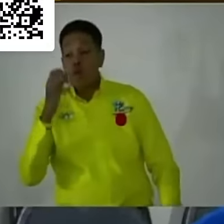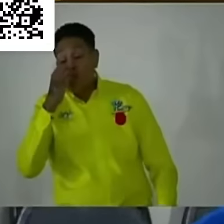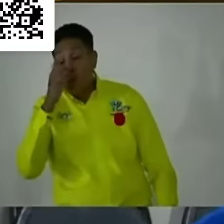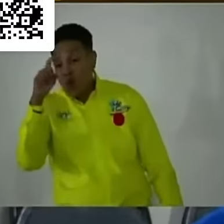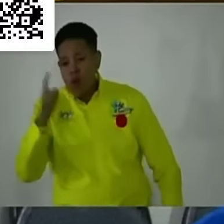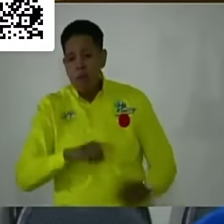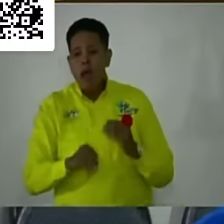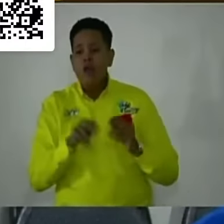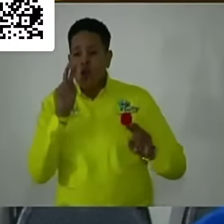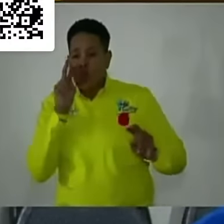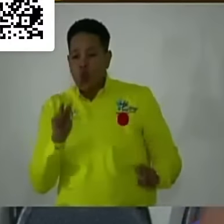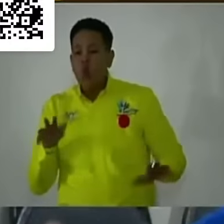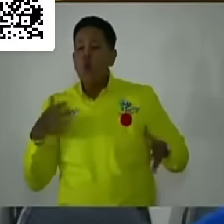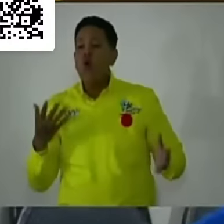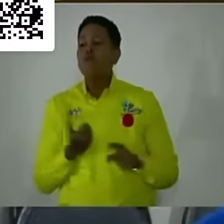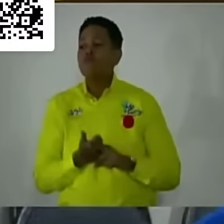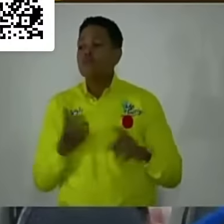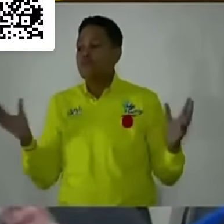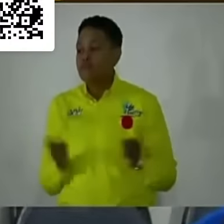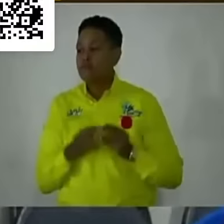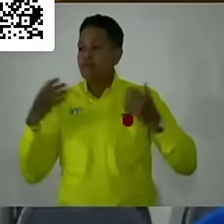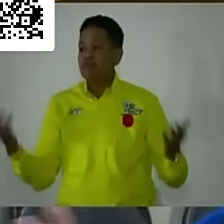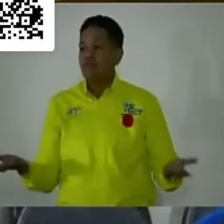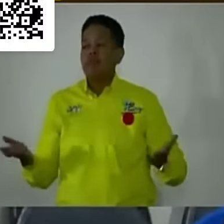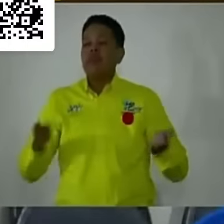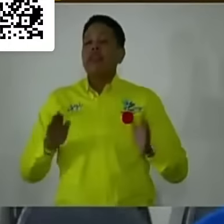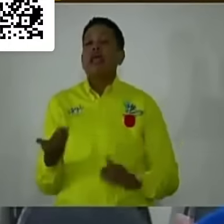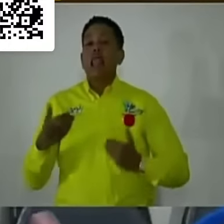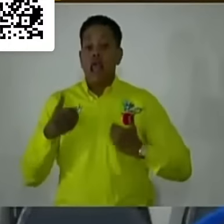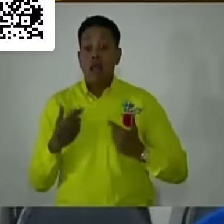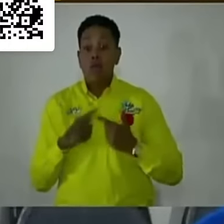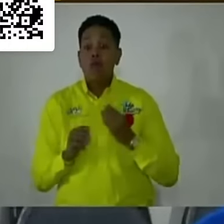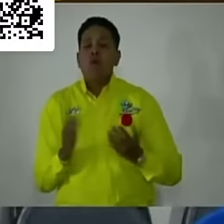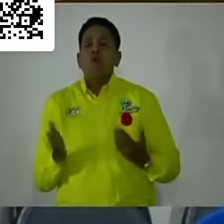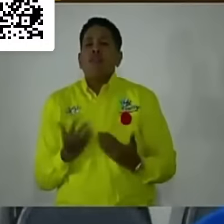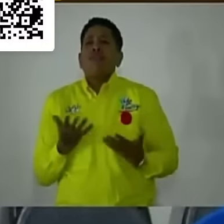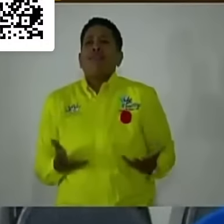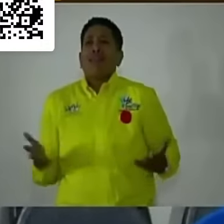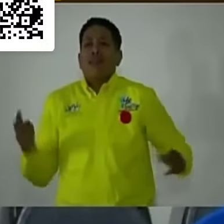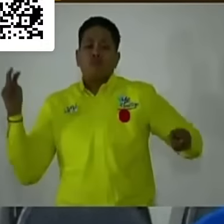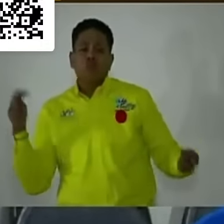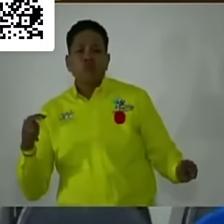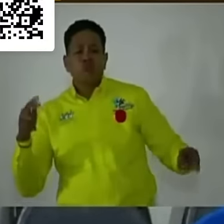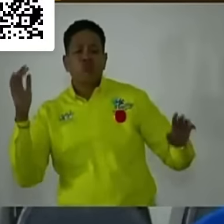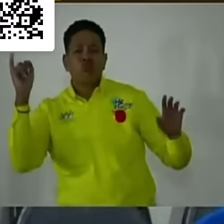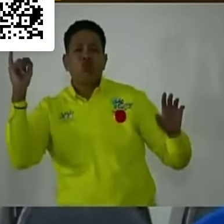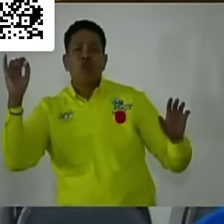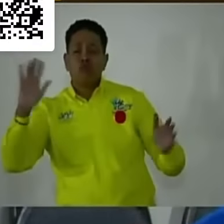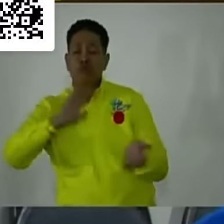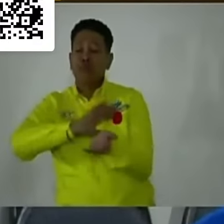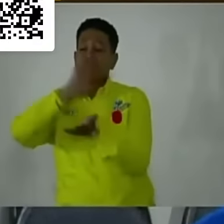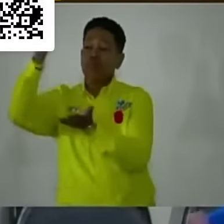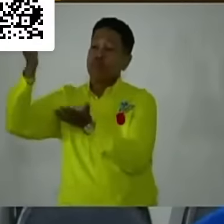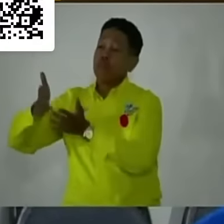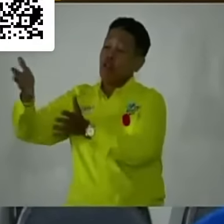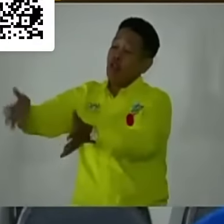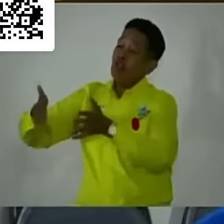but to look at dead animals and whatever else that may, solid waste, anything that would be a health